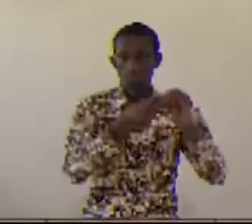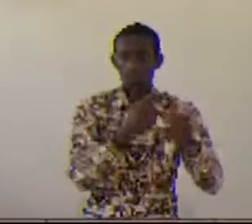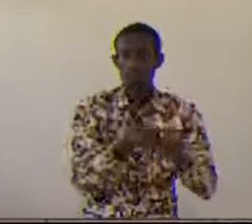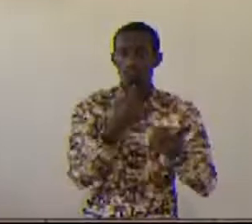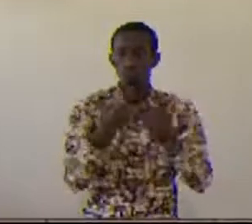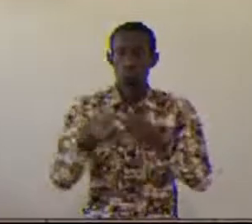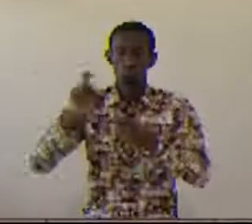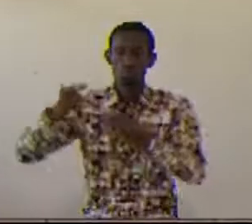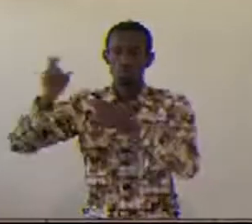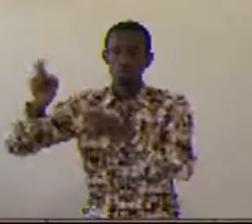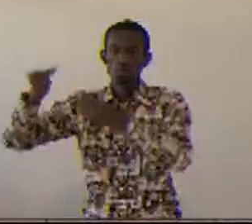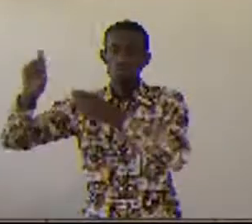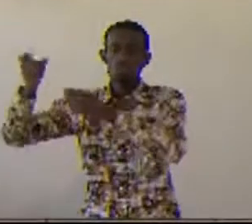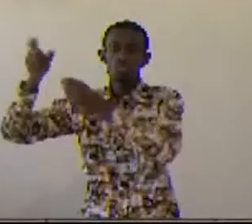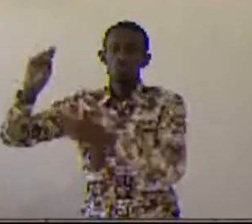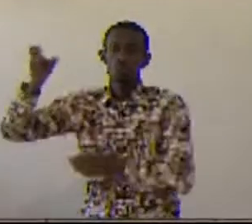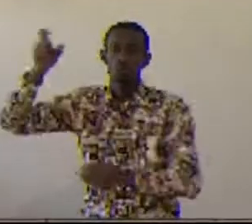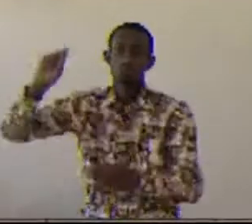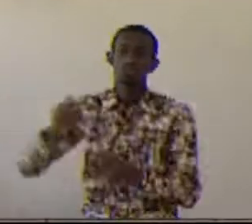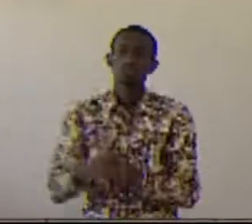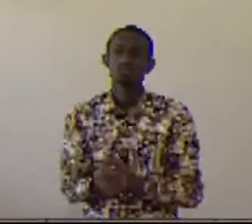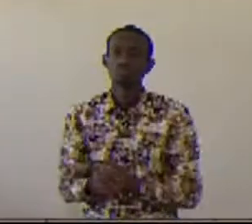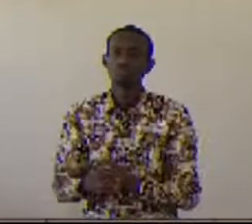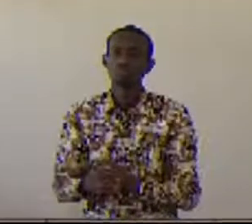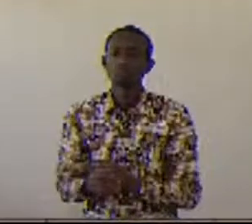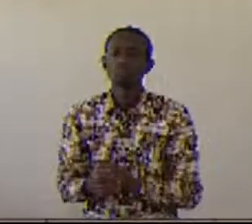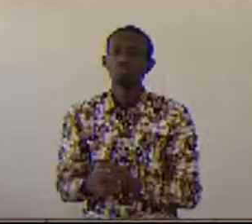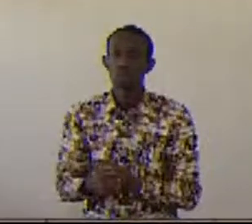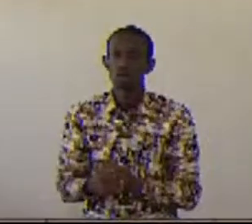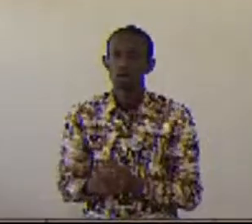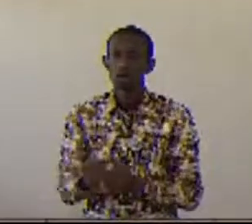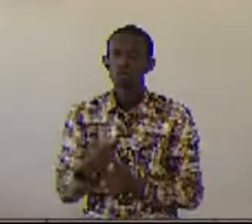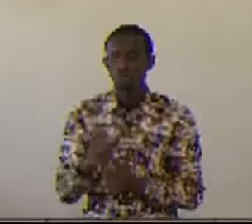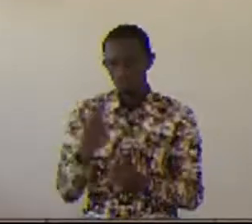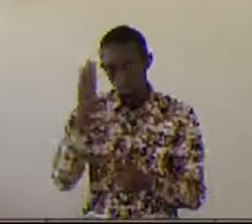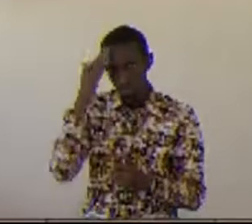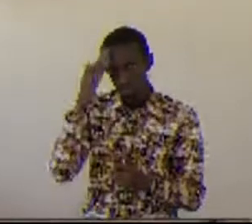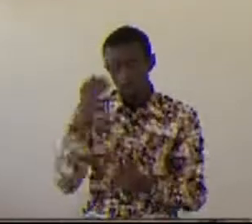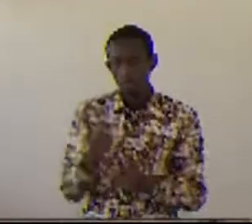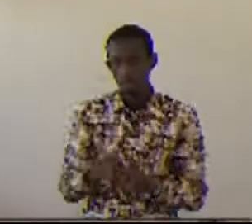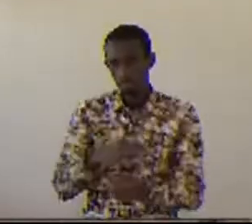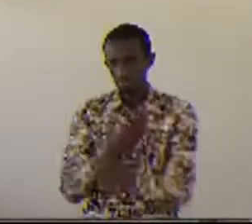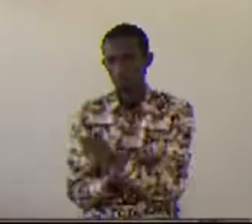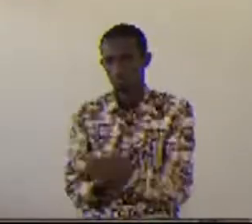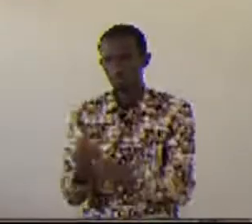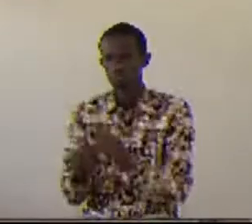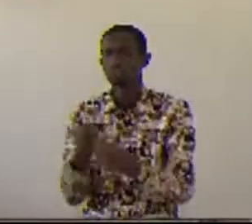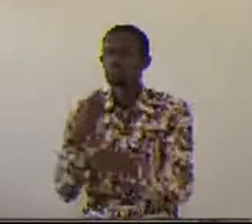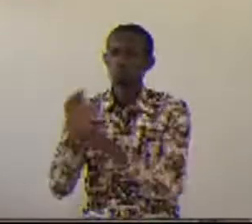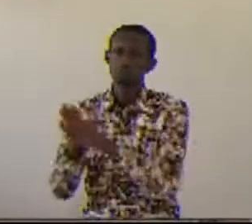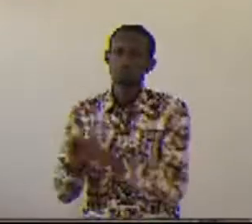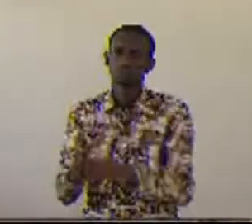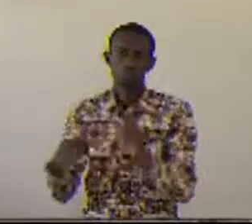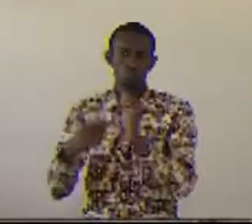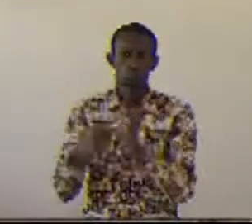particles to be in attraction, to generate those attractive forces. And here, for sodium,